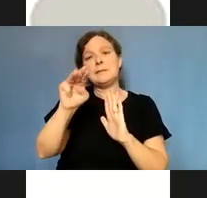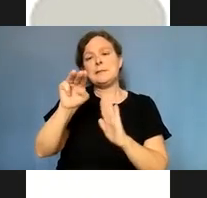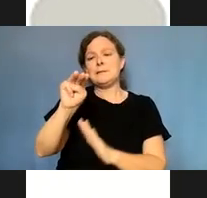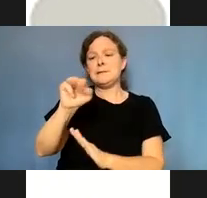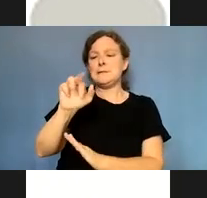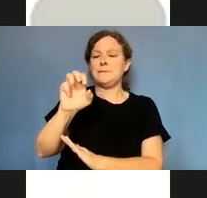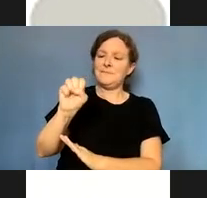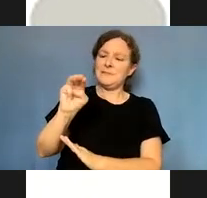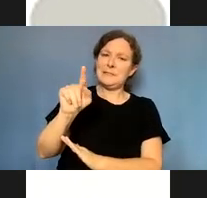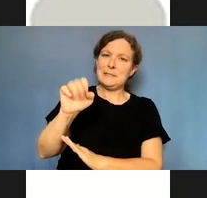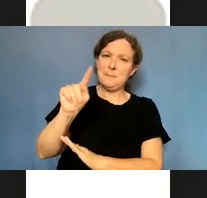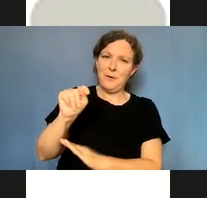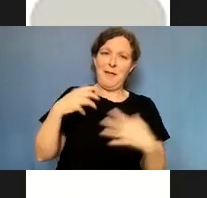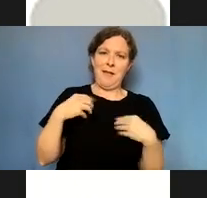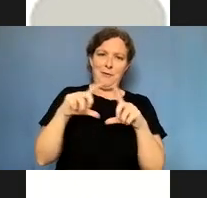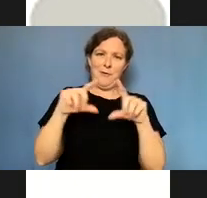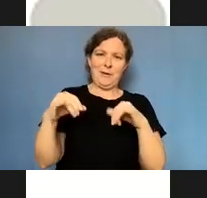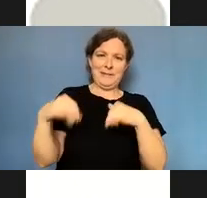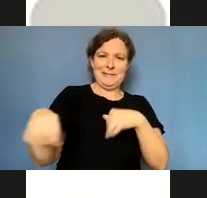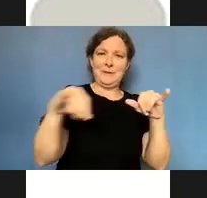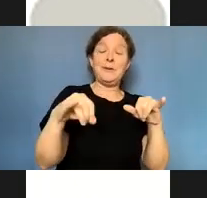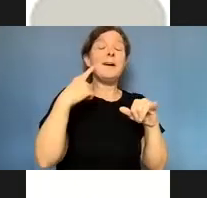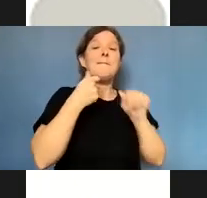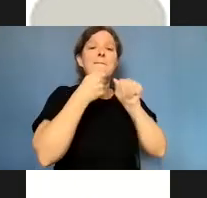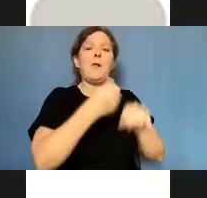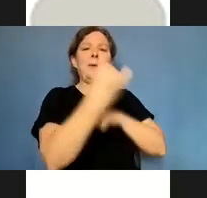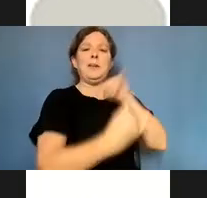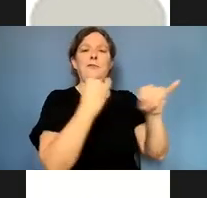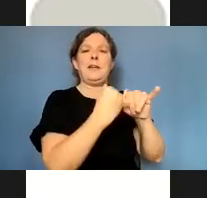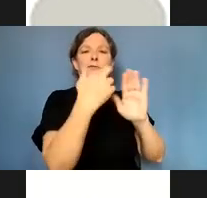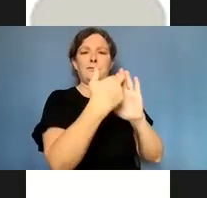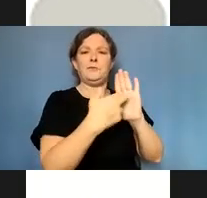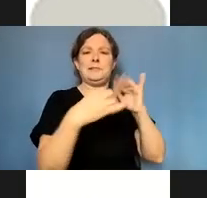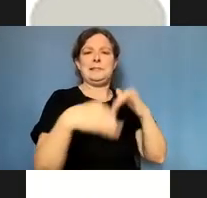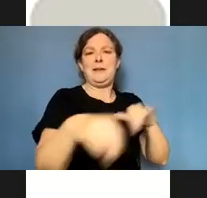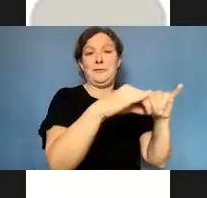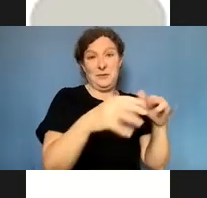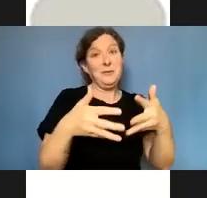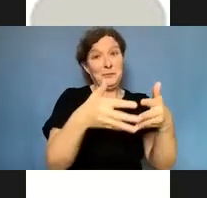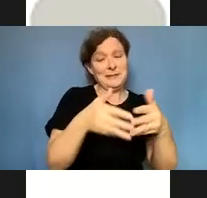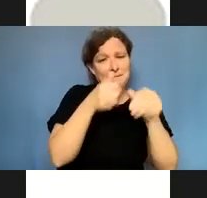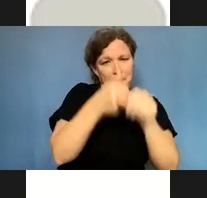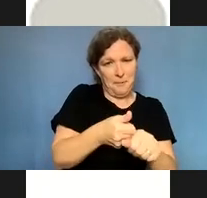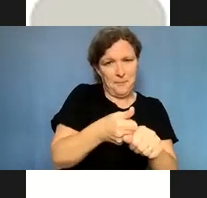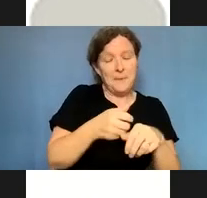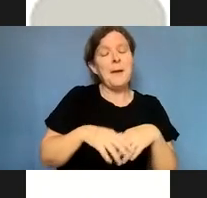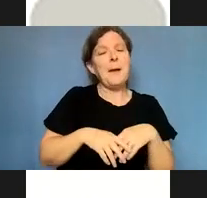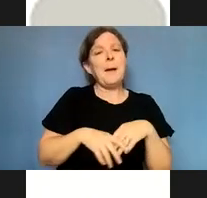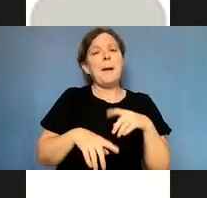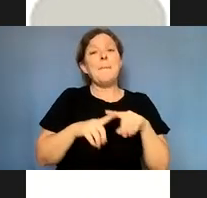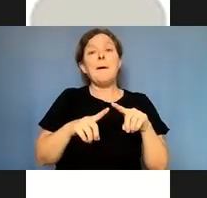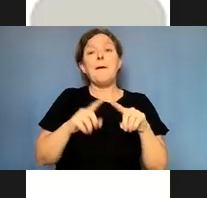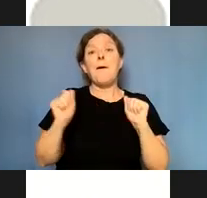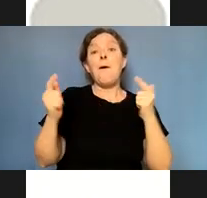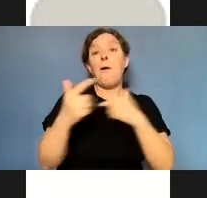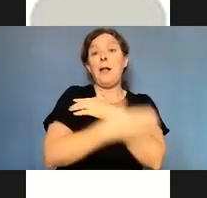those international standards for these health records that the United States also uses. But as I said earlier, not every country